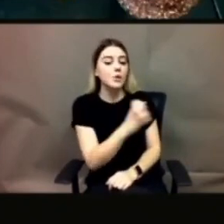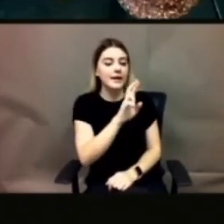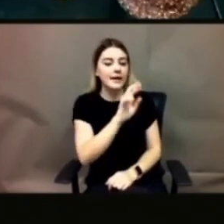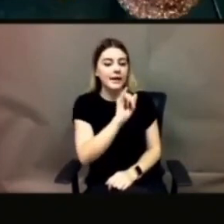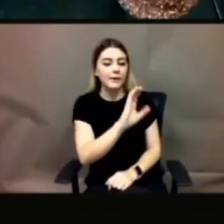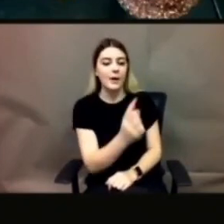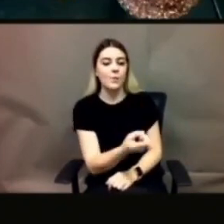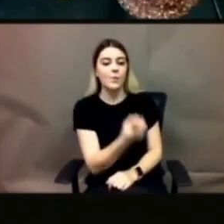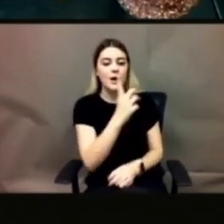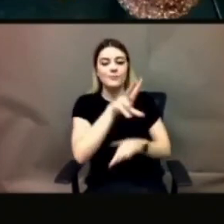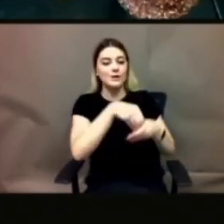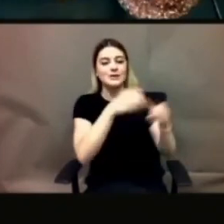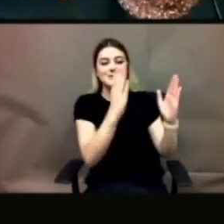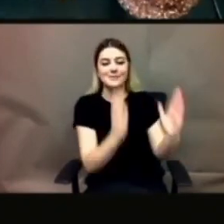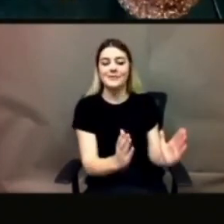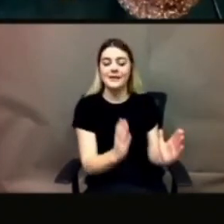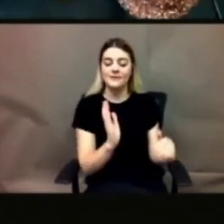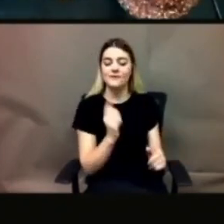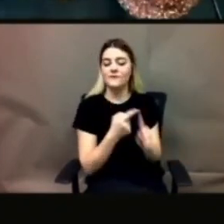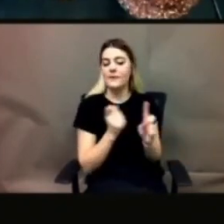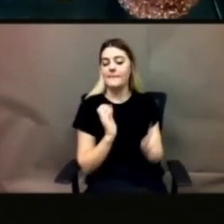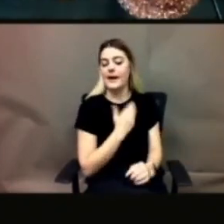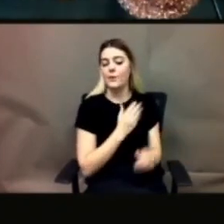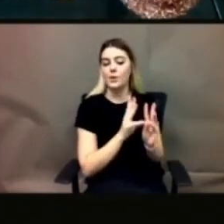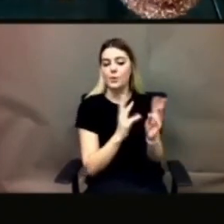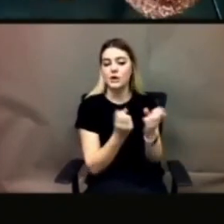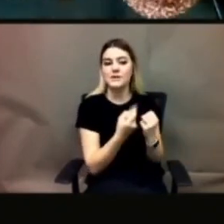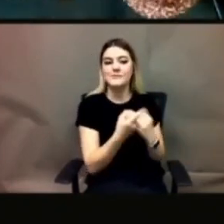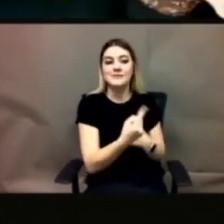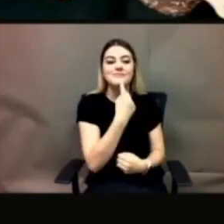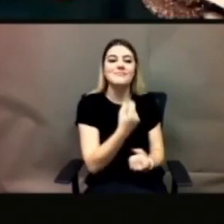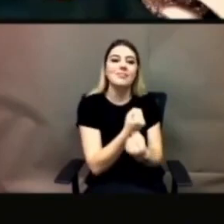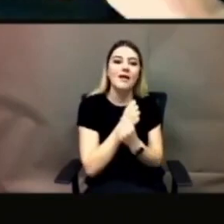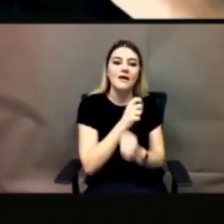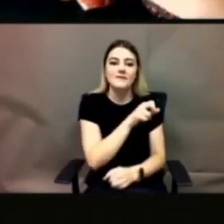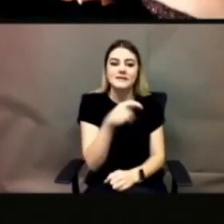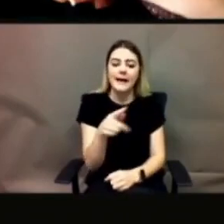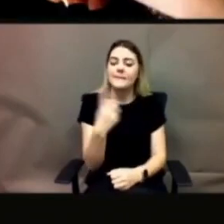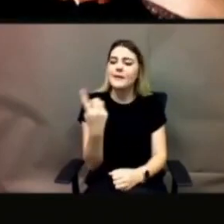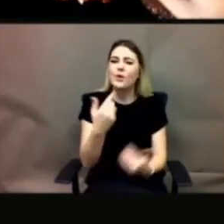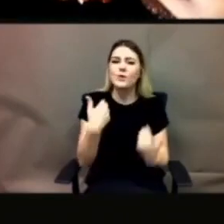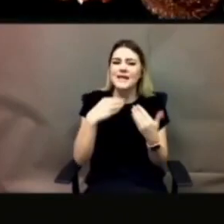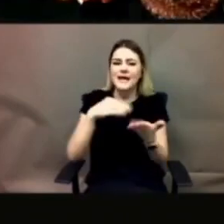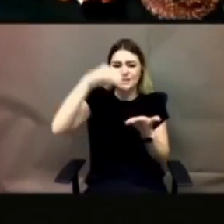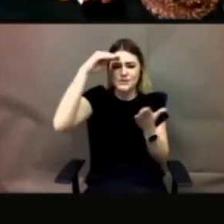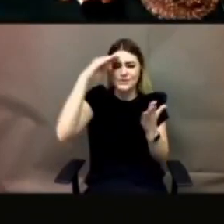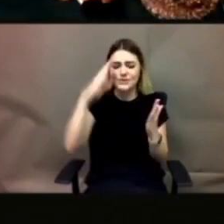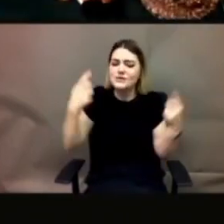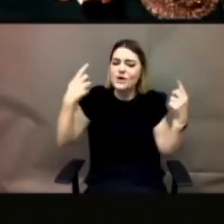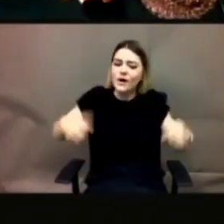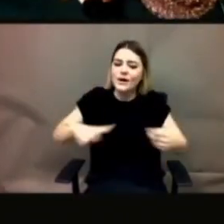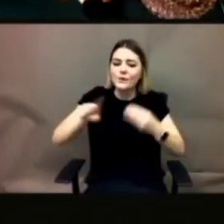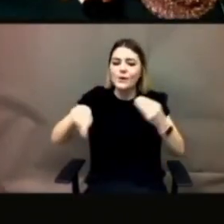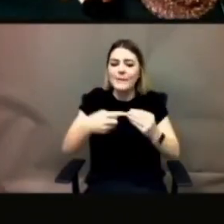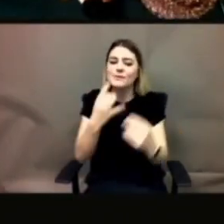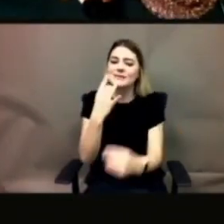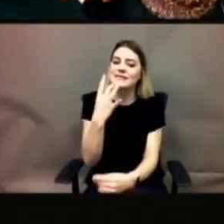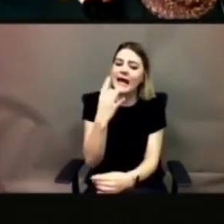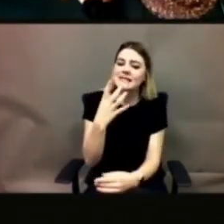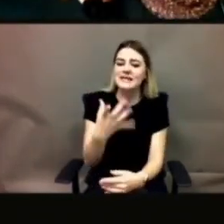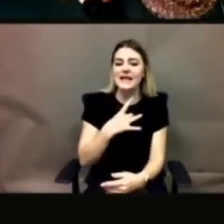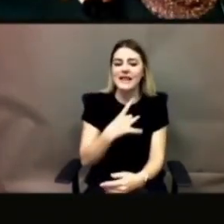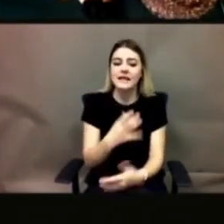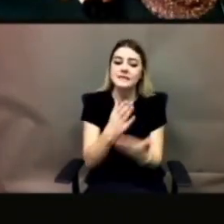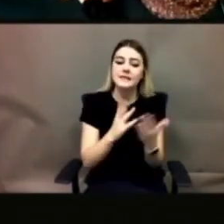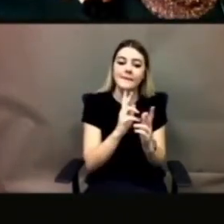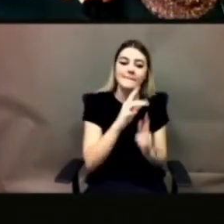that he loved this app because he always had students that would argue over what snacks they liked. Like some kids like this